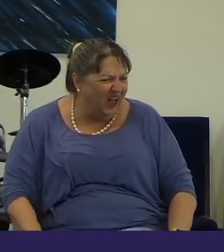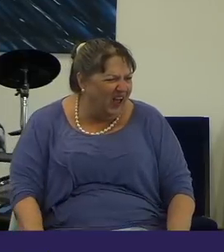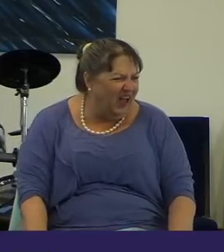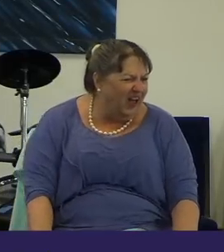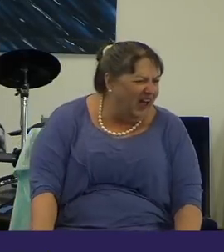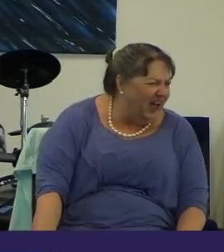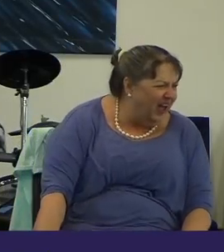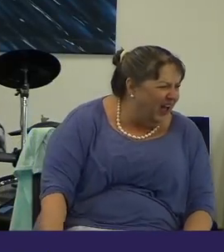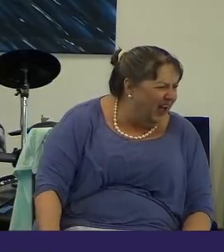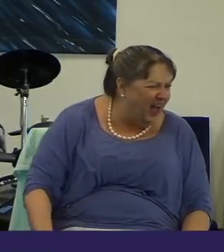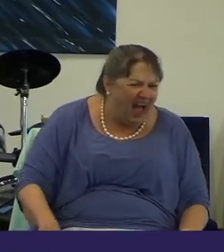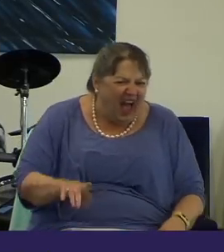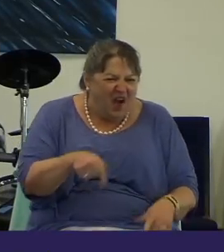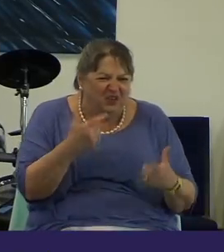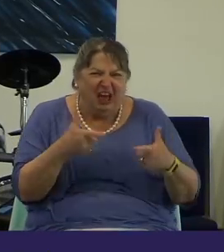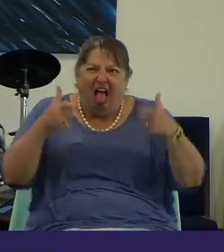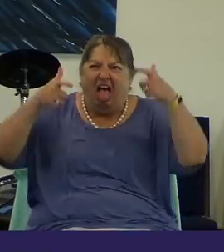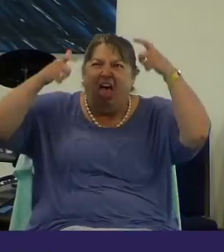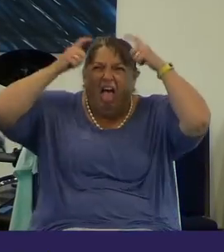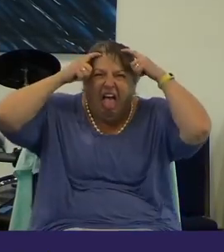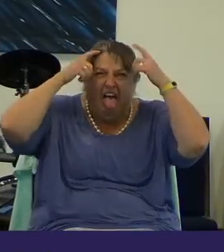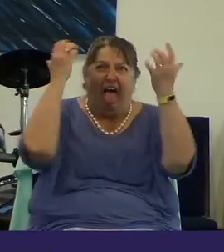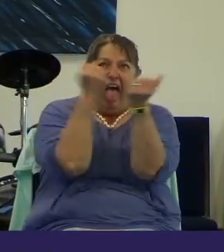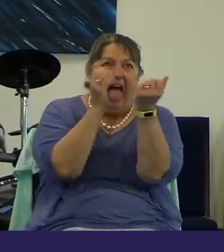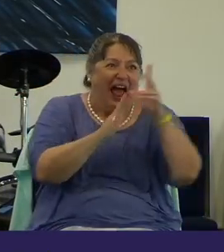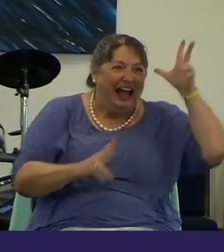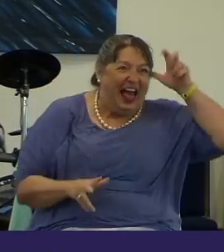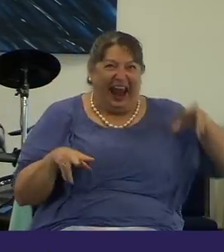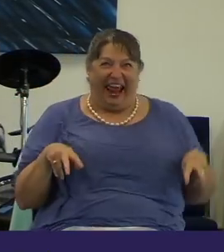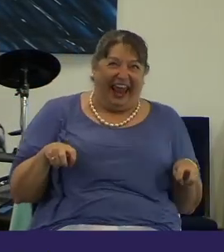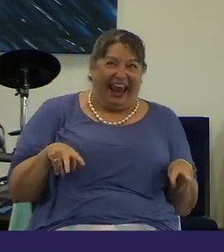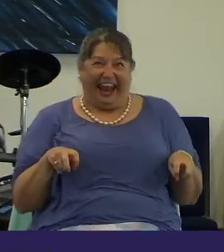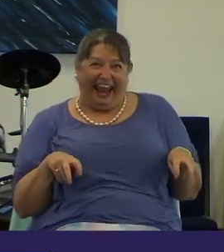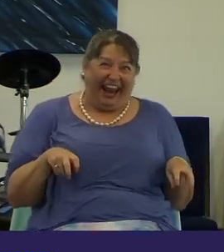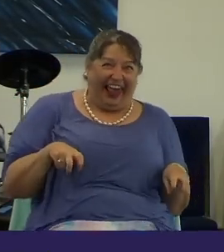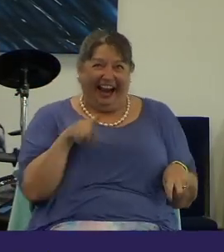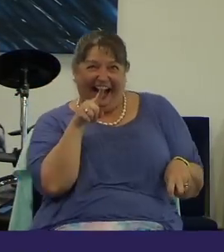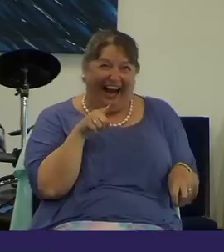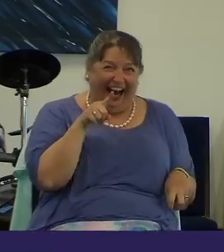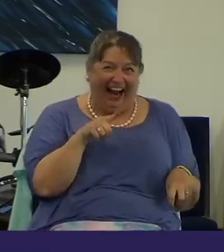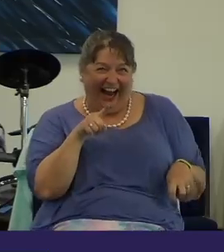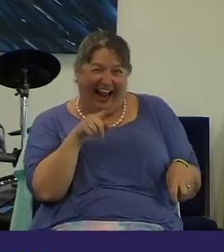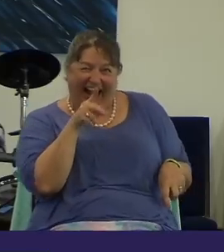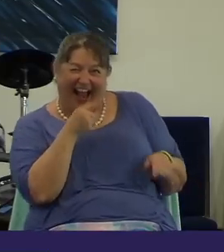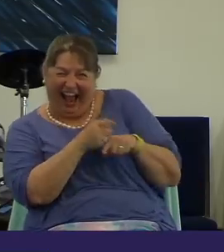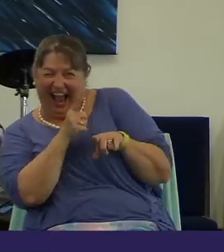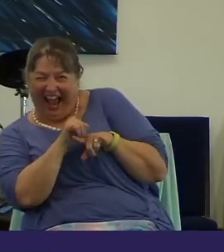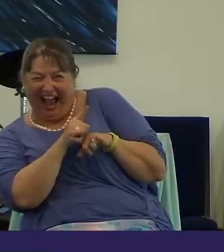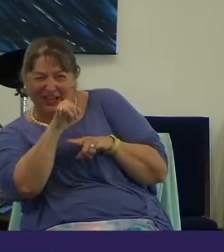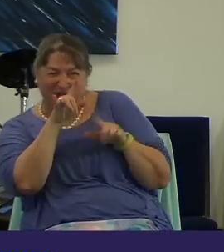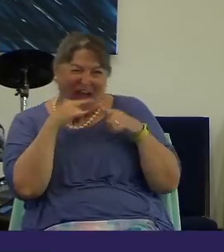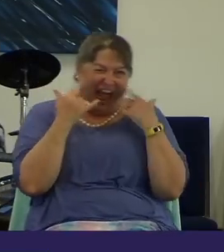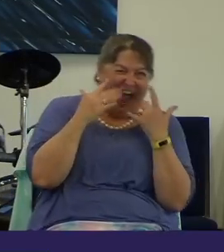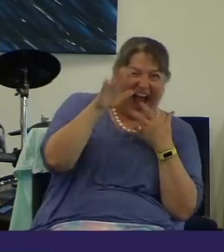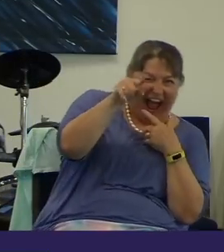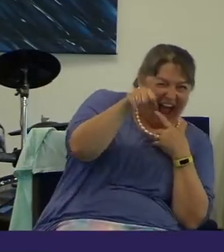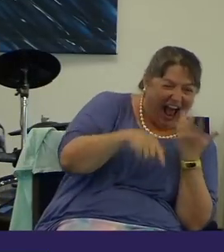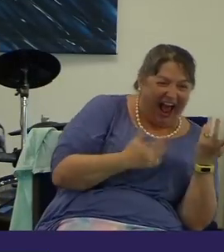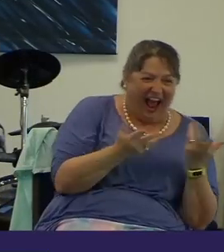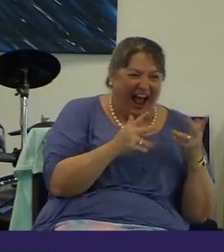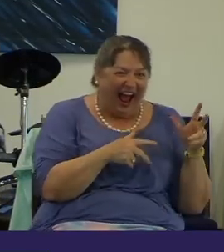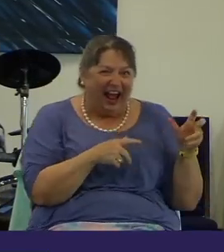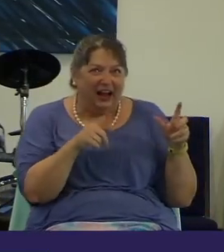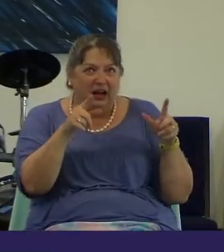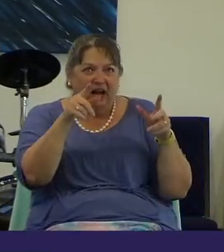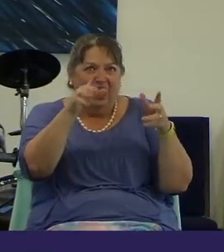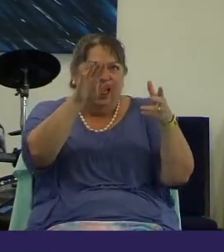there's the crown of thorns, and there's the piercing to his side. And there he says it is finished, and therefore he stops breathing, and